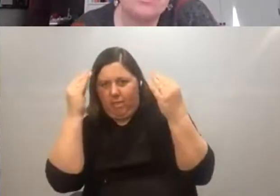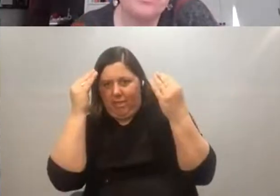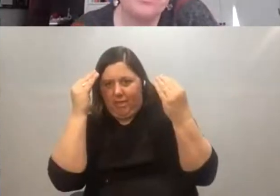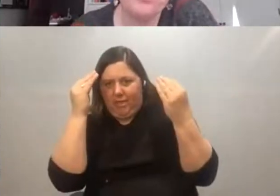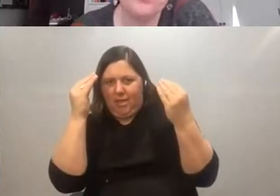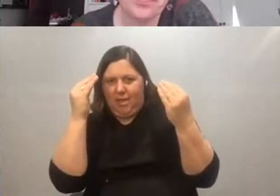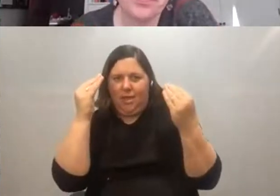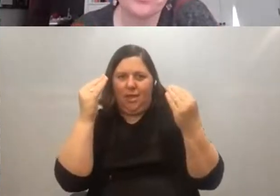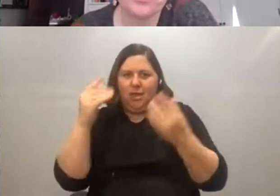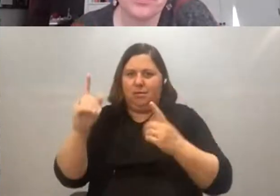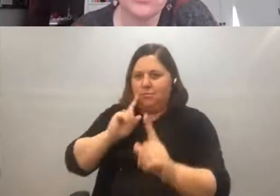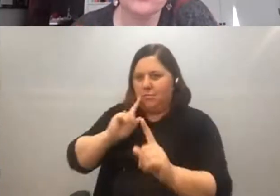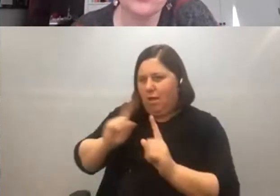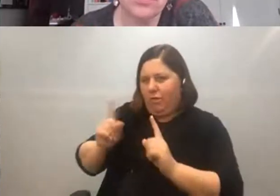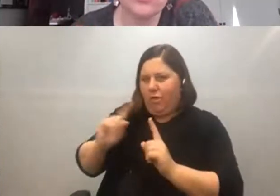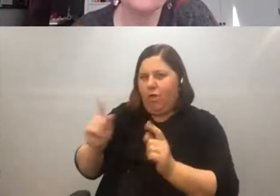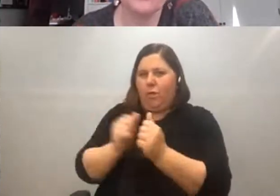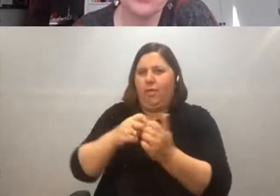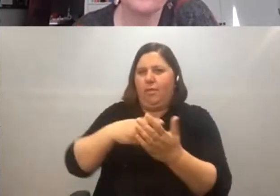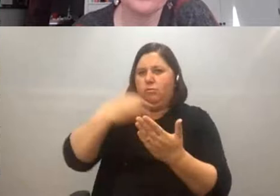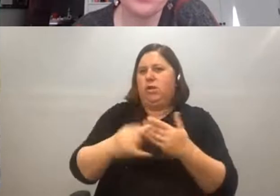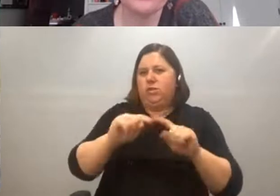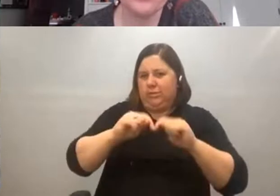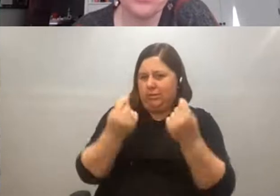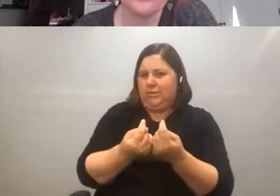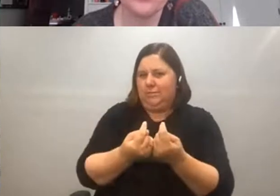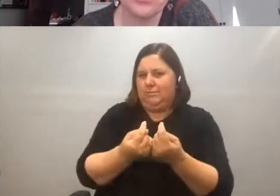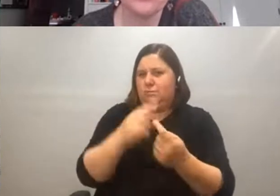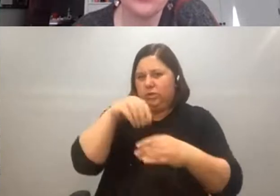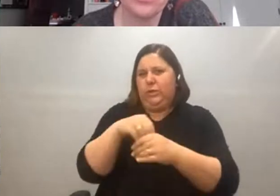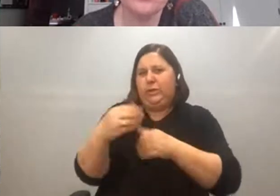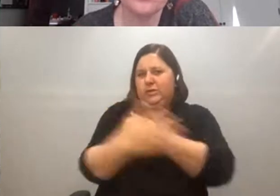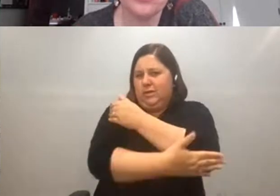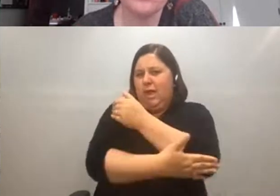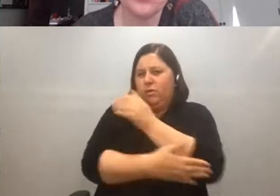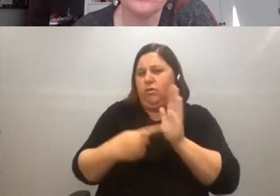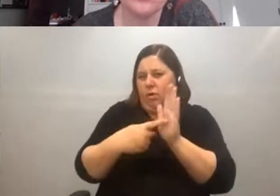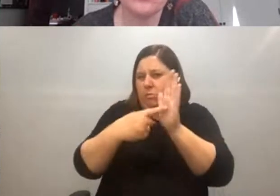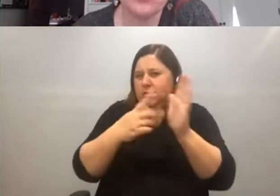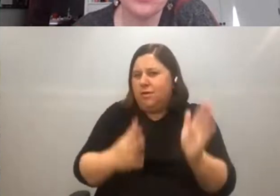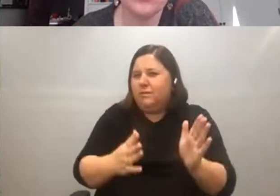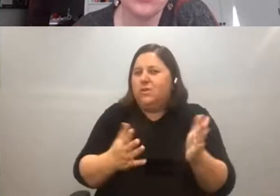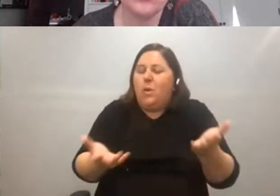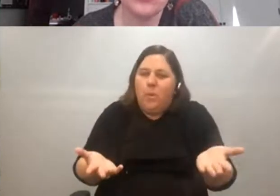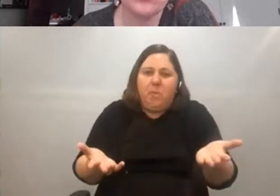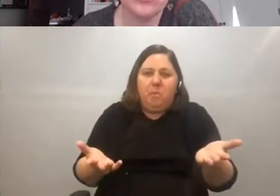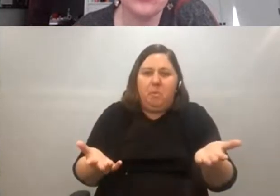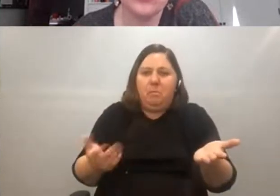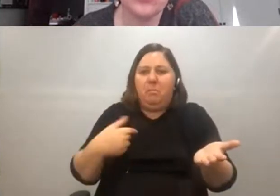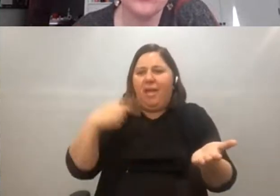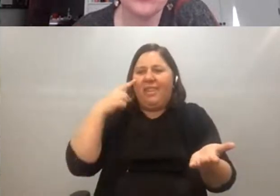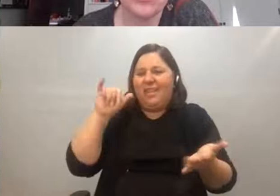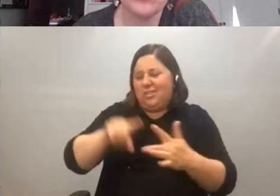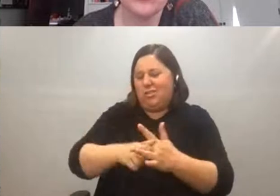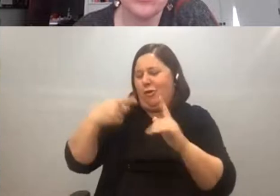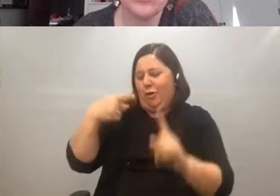having dialogue with the project team which would include the county representatives so i you know i think that's really where it starts